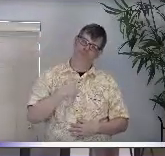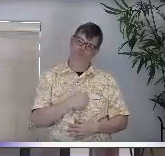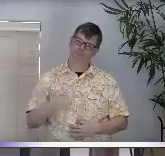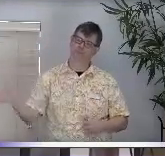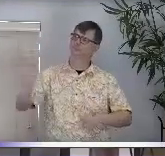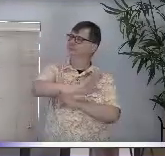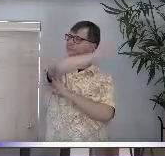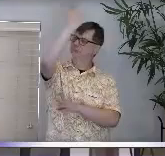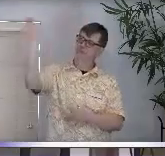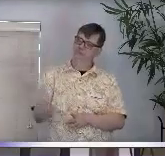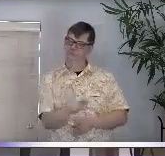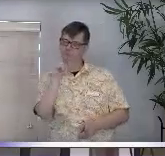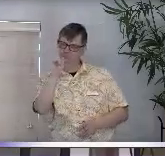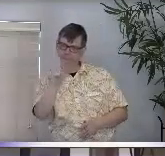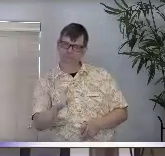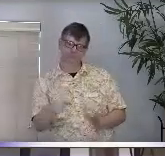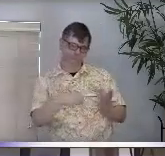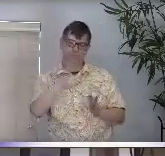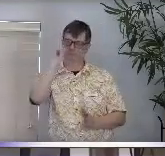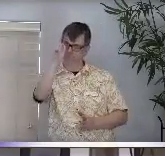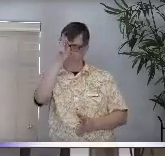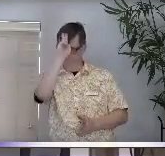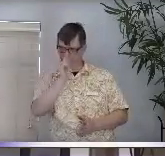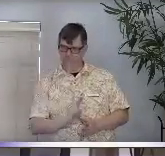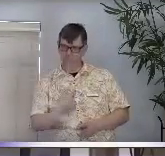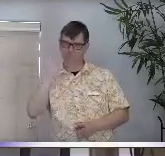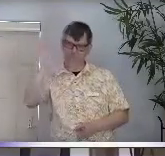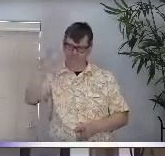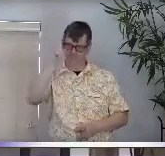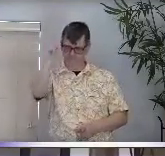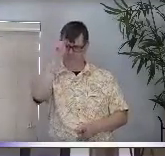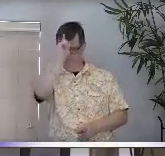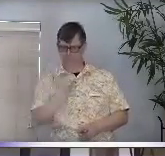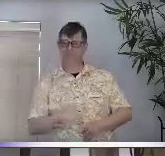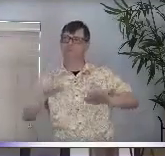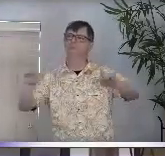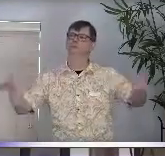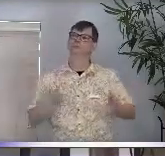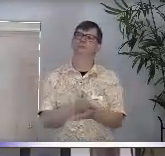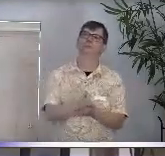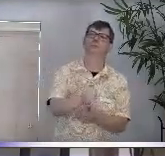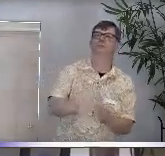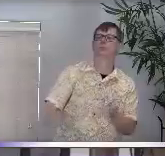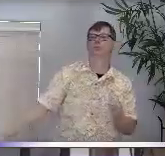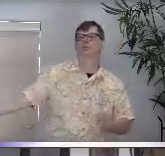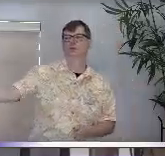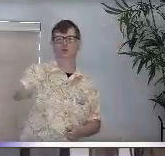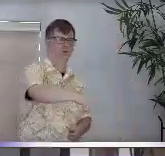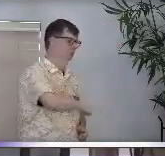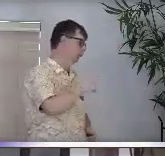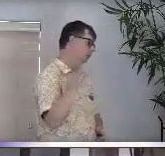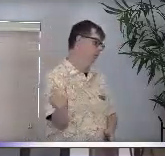one. There's one and one reality, and that one reality is expressing through each of us. And then we